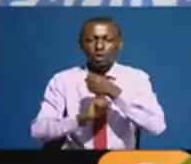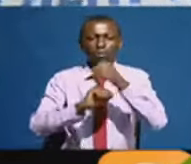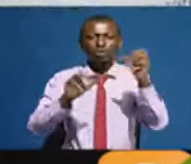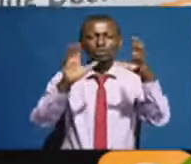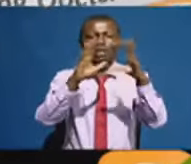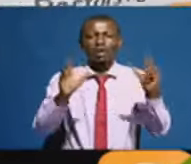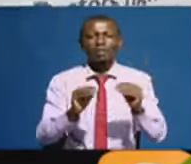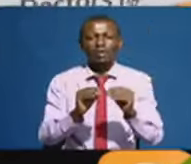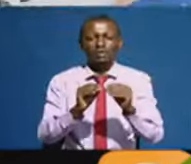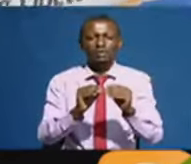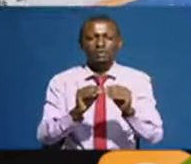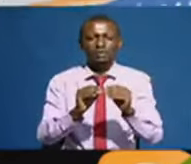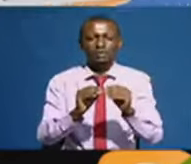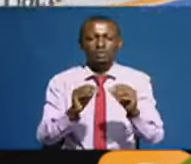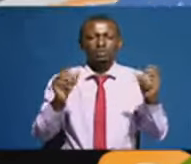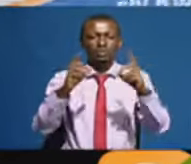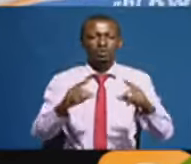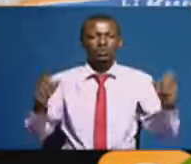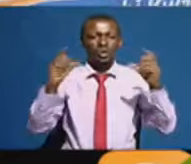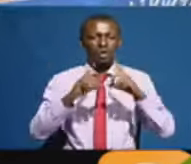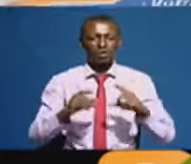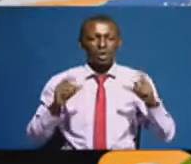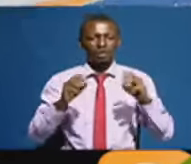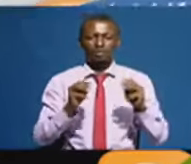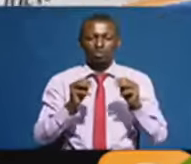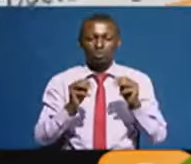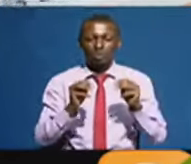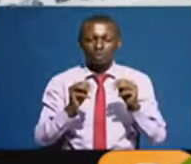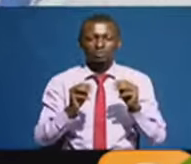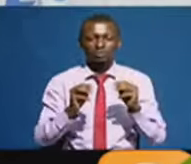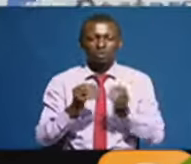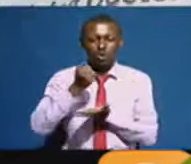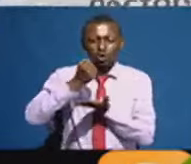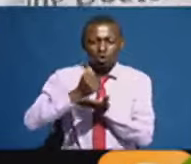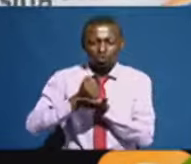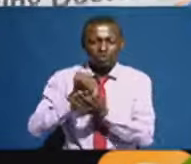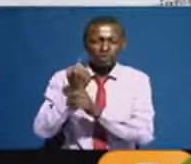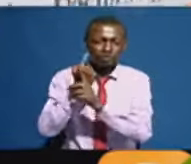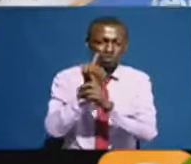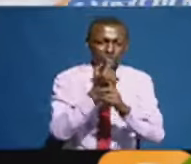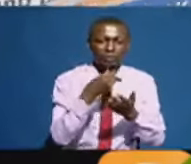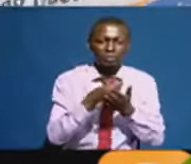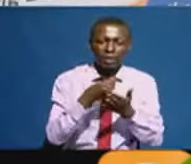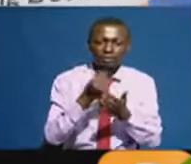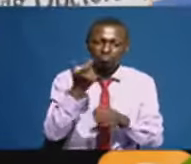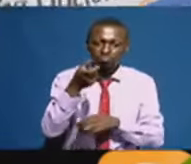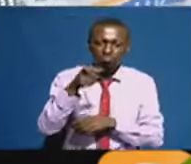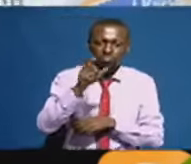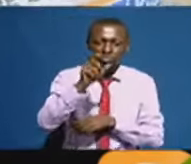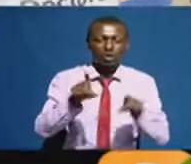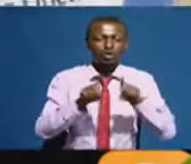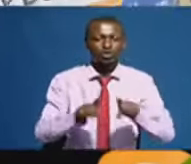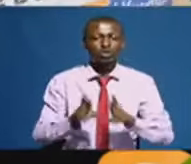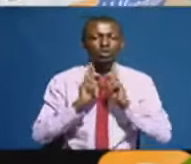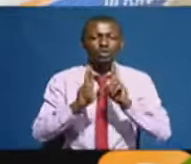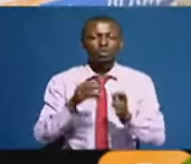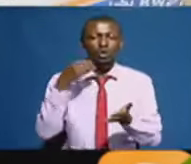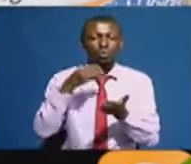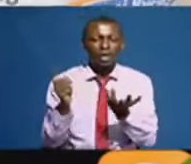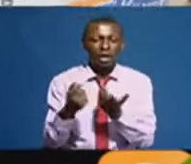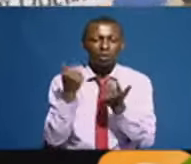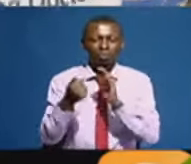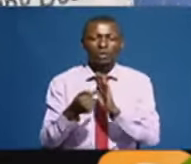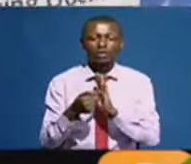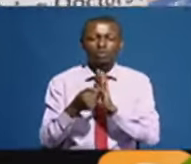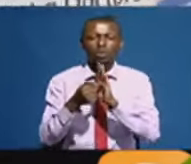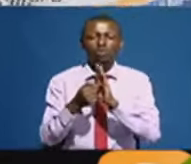being talked about here, about money is being increased for particular offices or not. We've had a report coming out talking about how much money is being spent in the